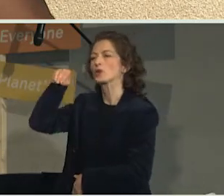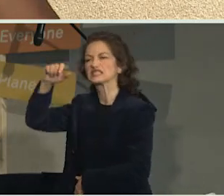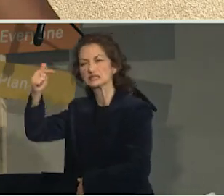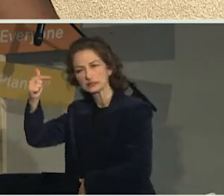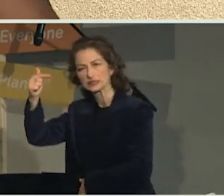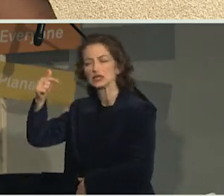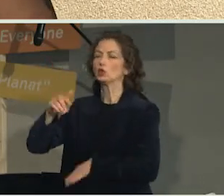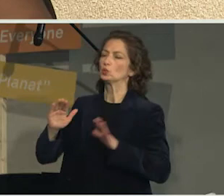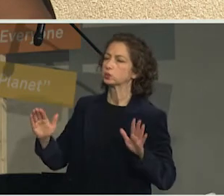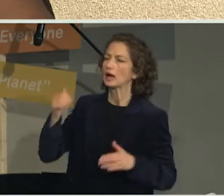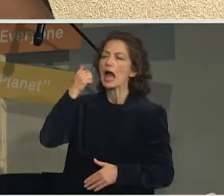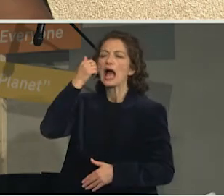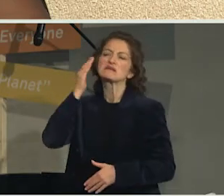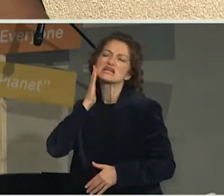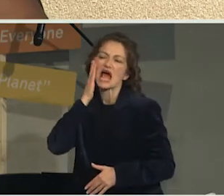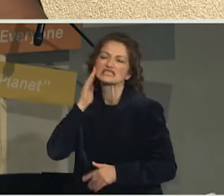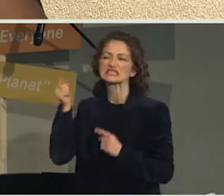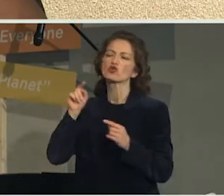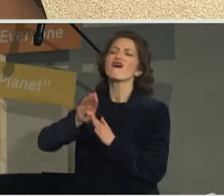ripe, ever.